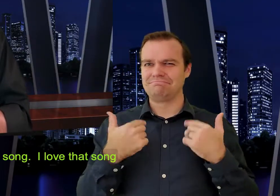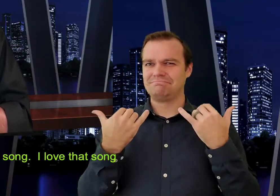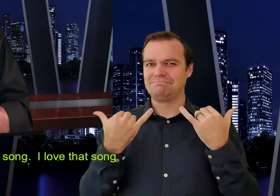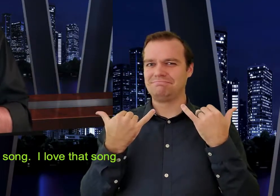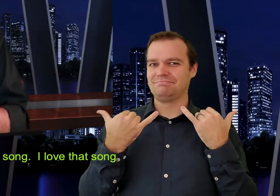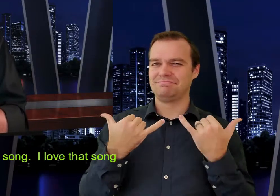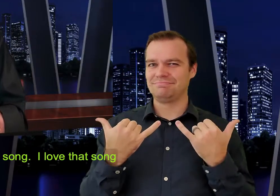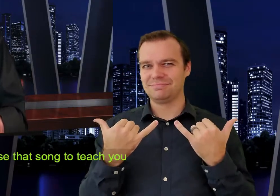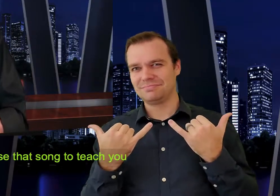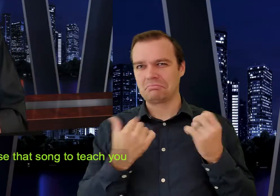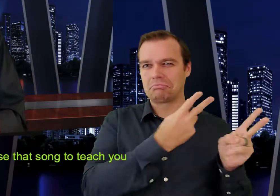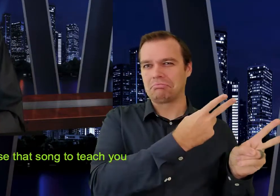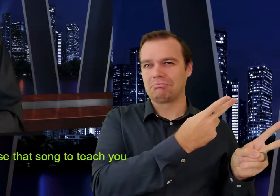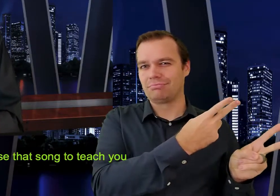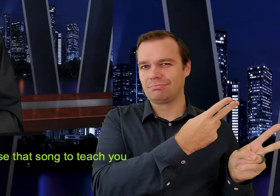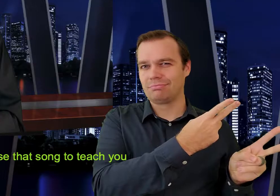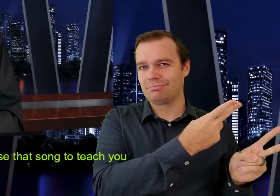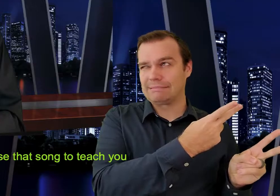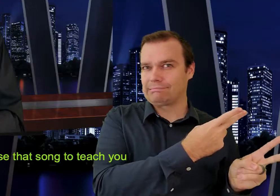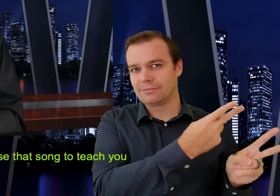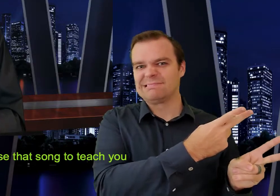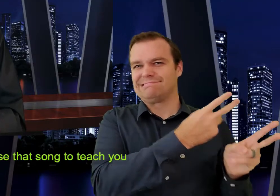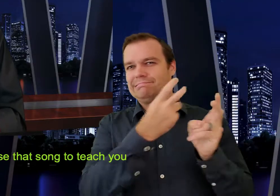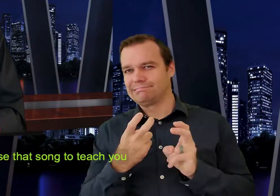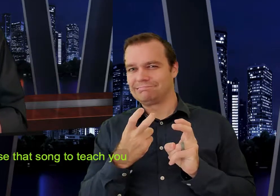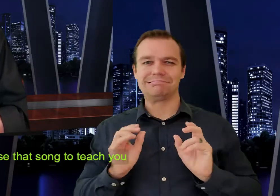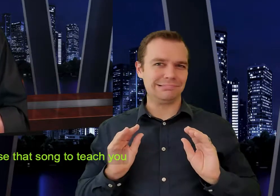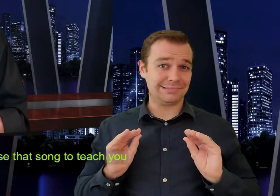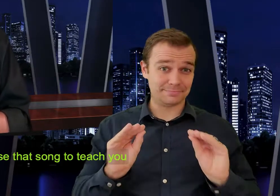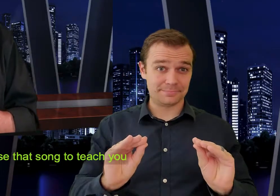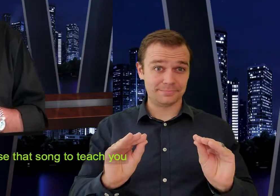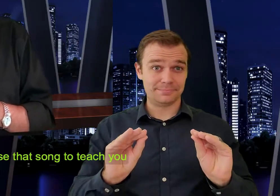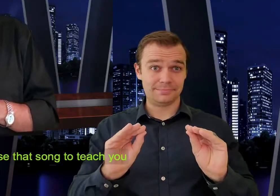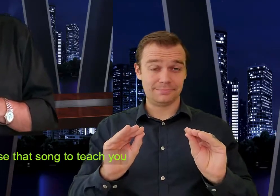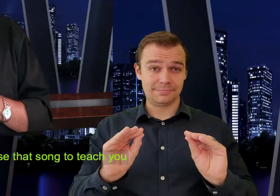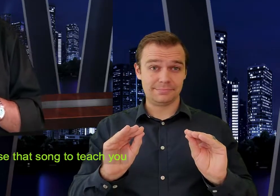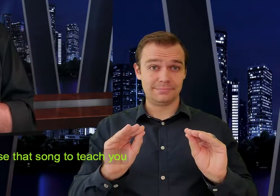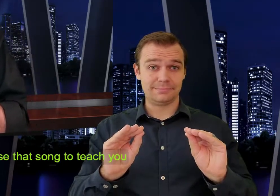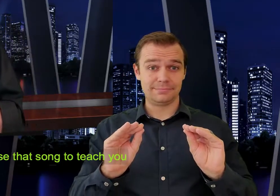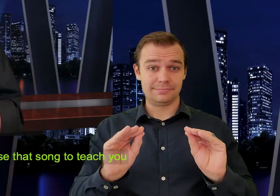let me just use that song and tell you.